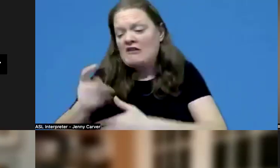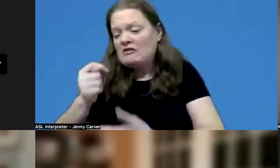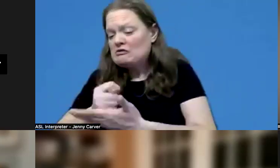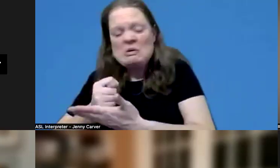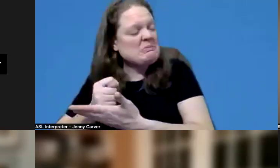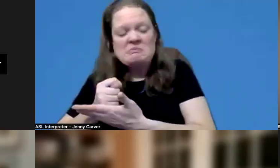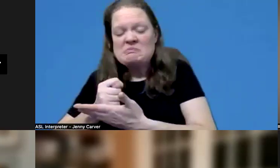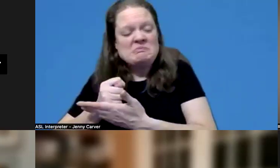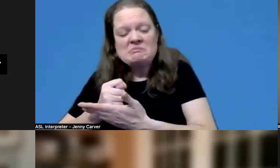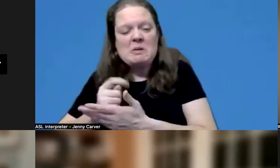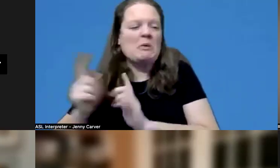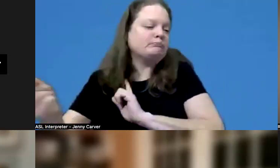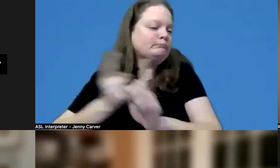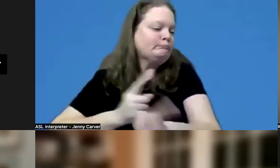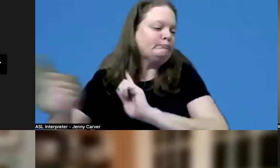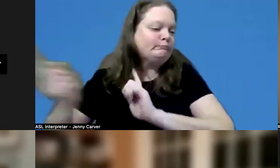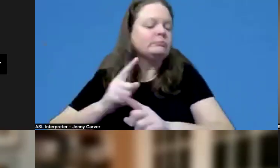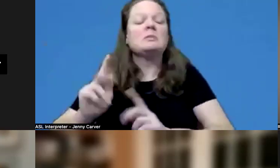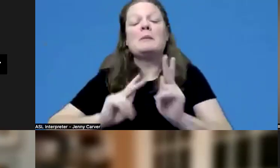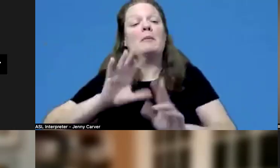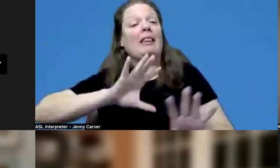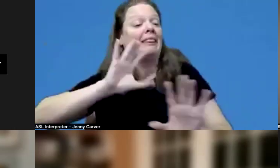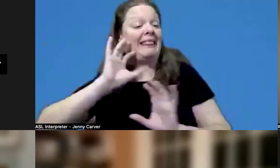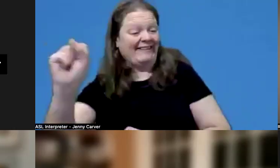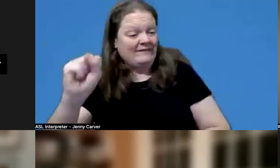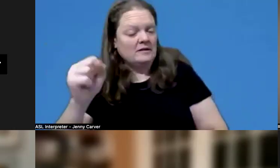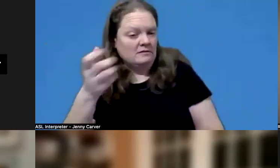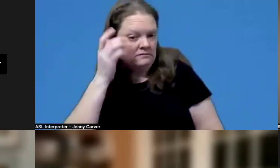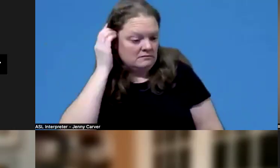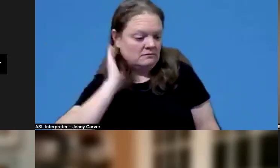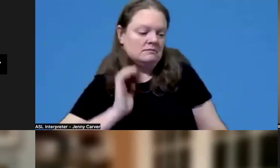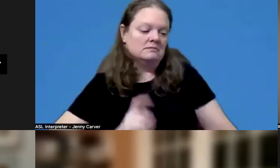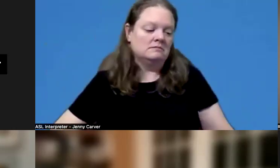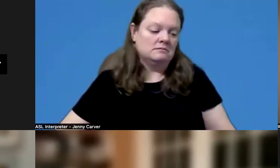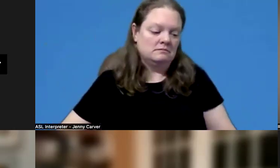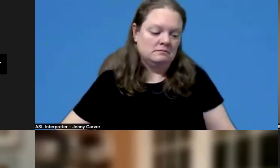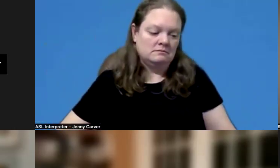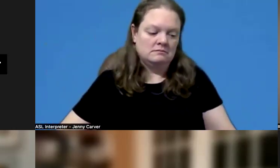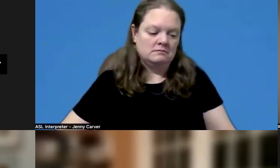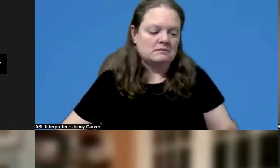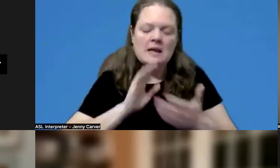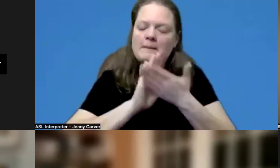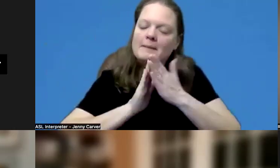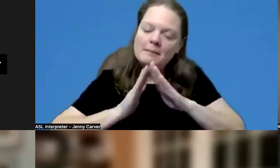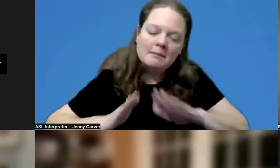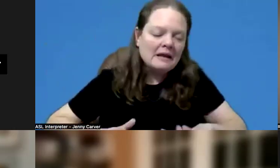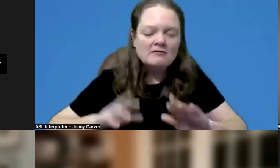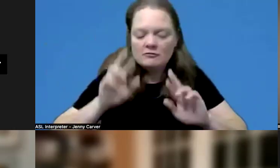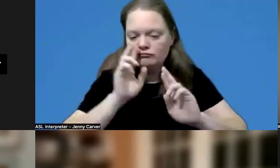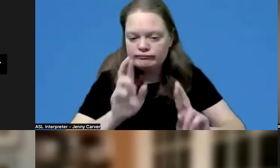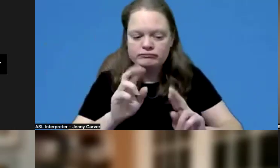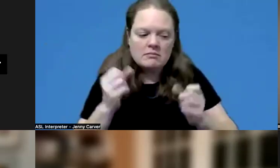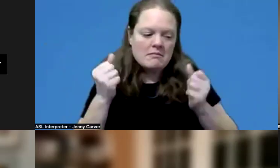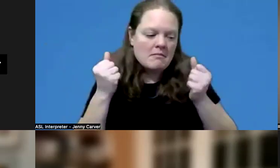leave. When people leave, it's been, very peaceful. And here again,